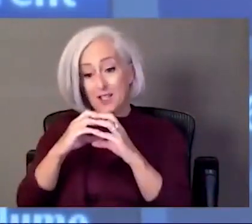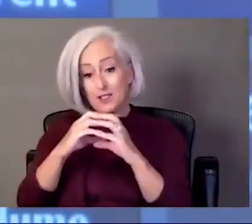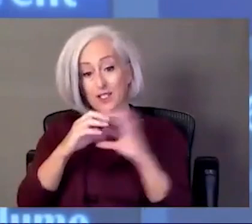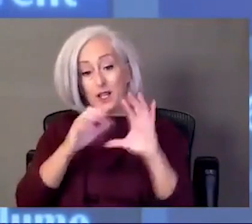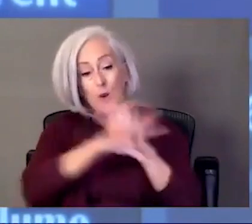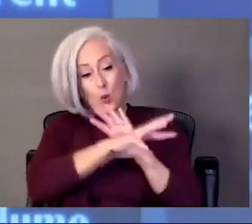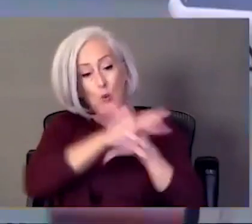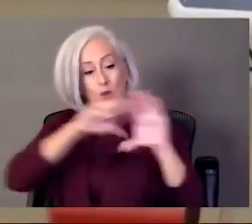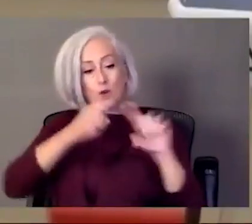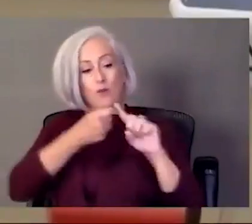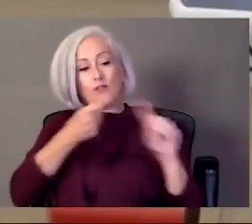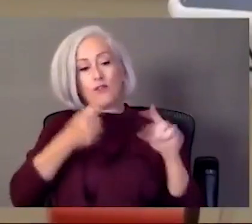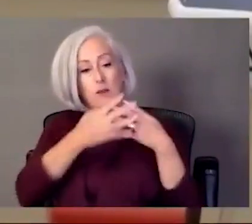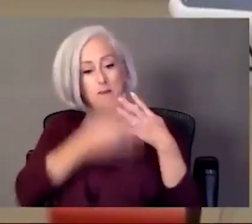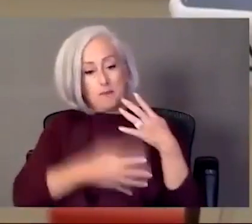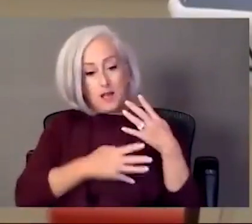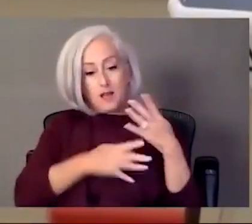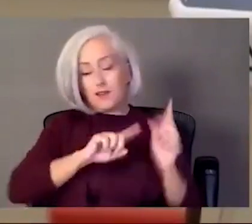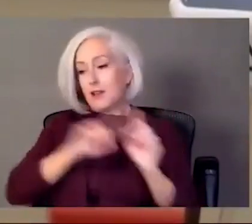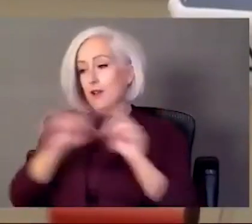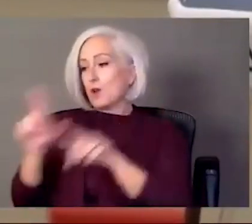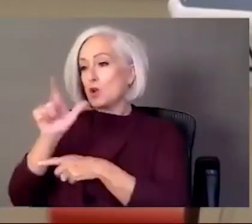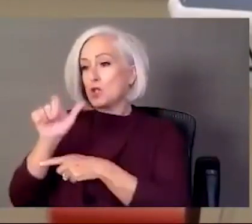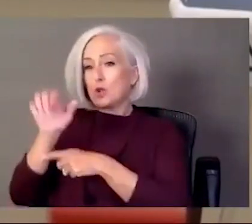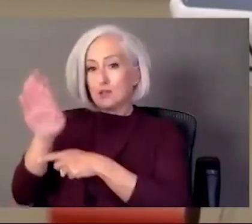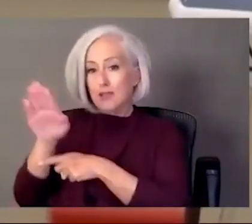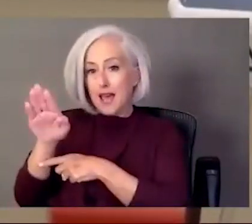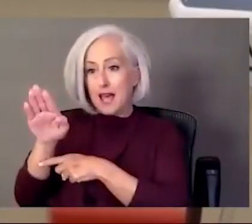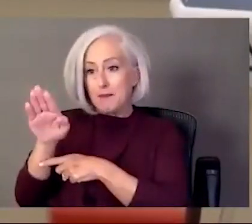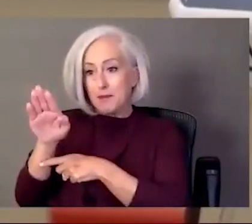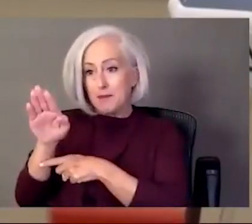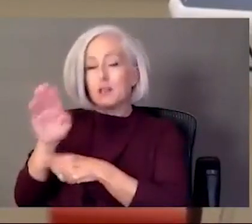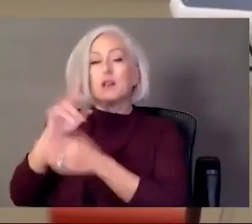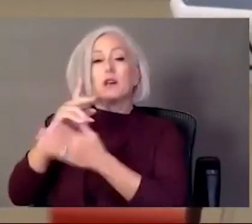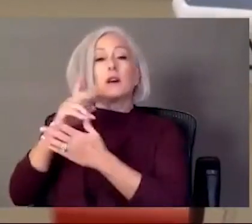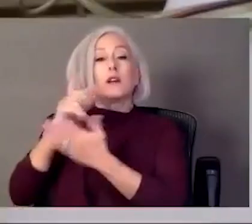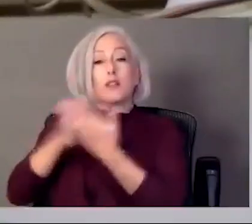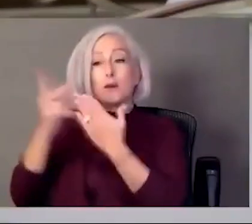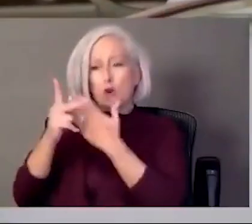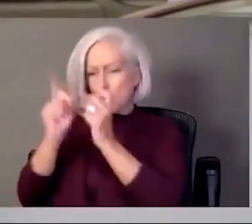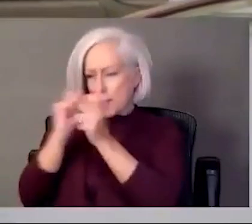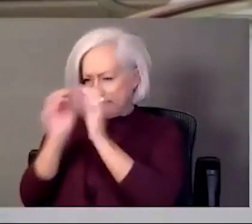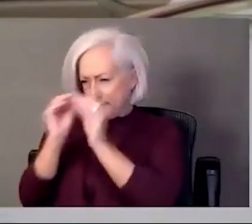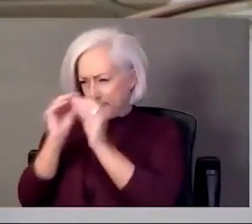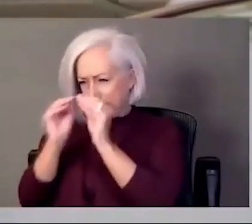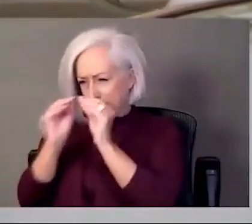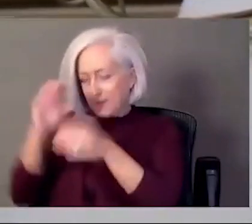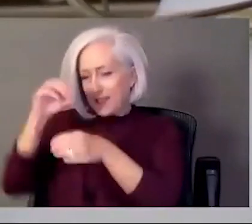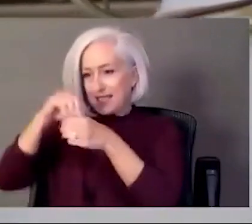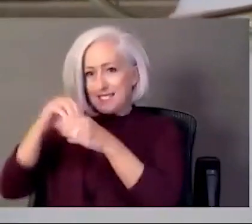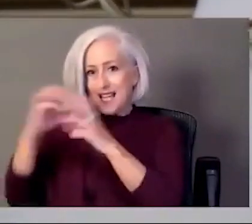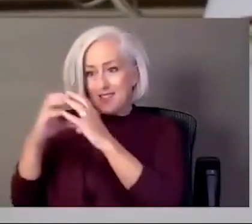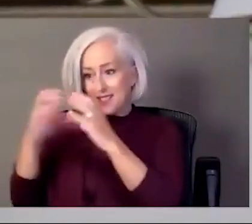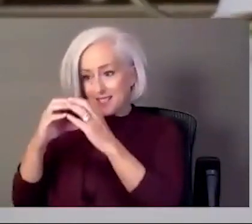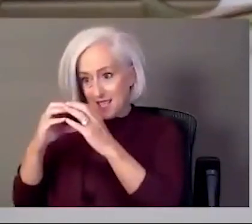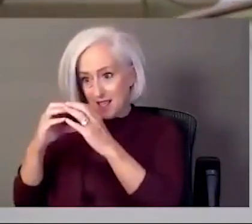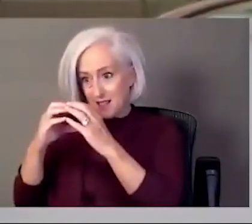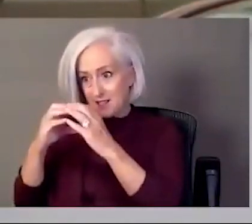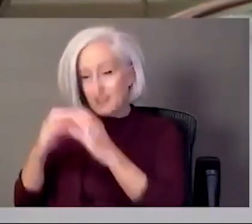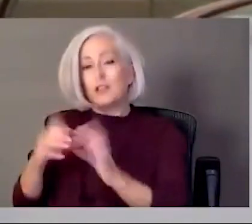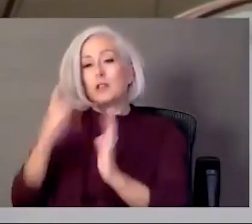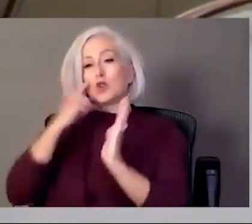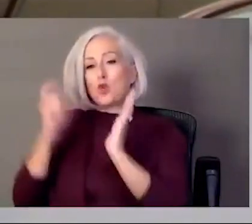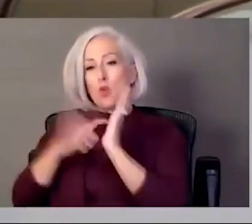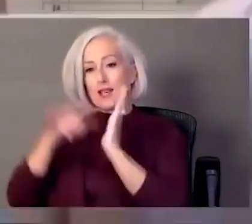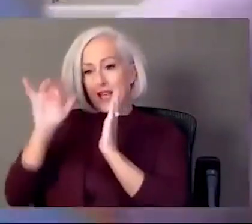laboratory, genetically reprogramming them to recognize the cancer and do the job that they failed to do in the first place, expanding them and taking